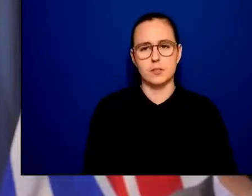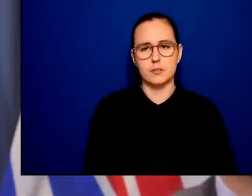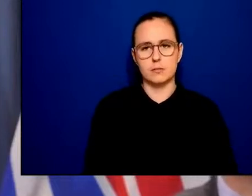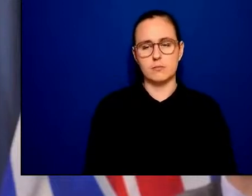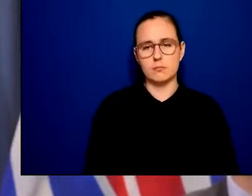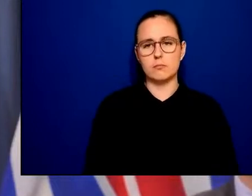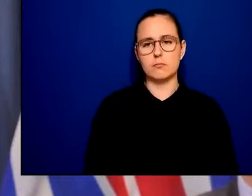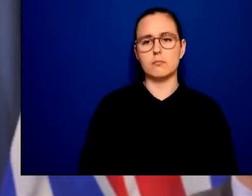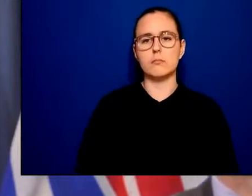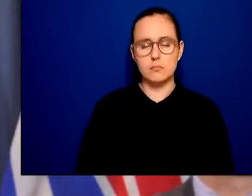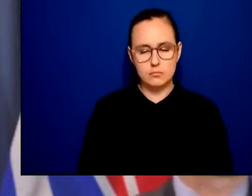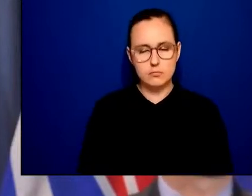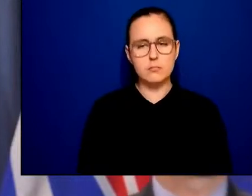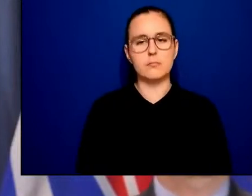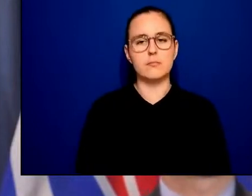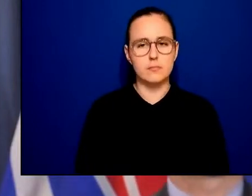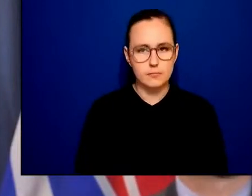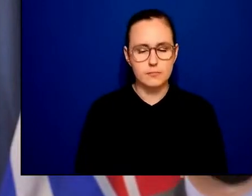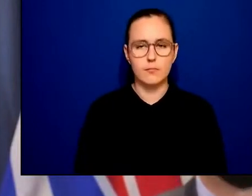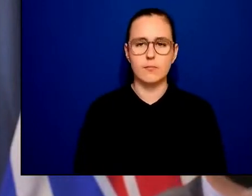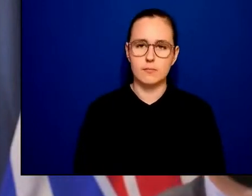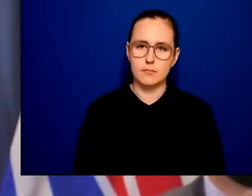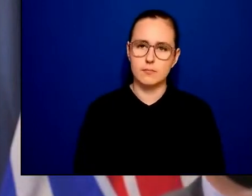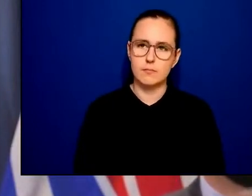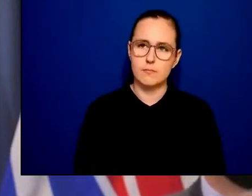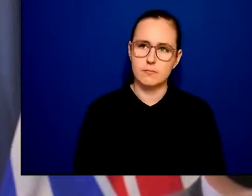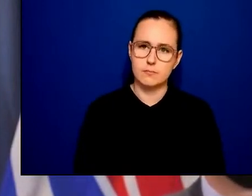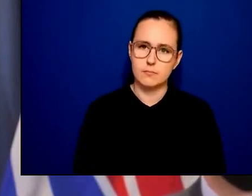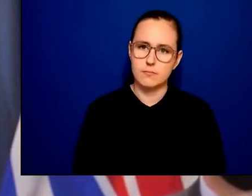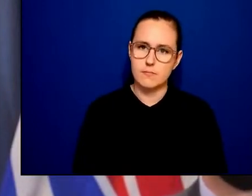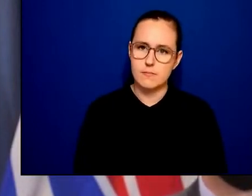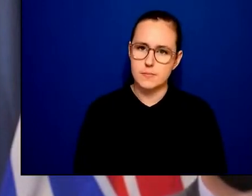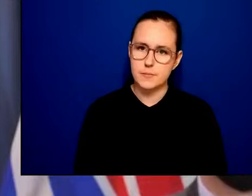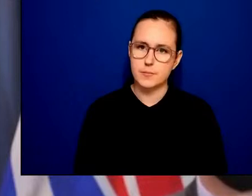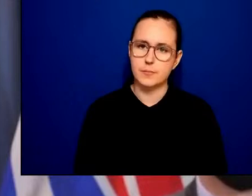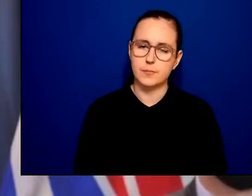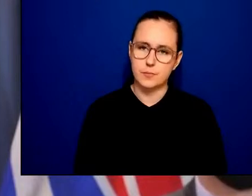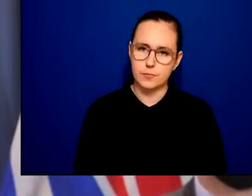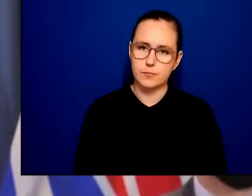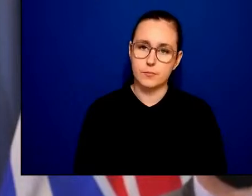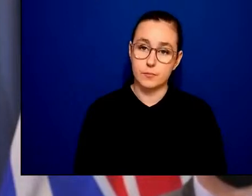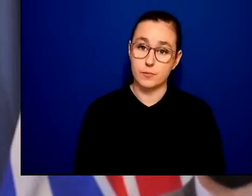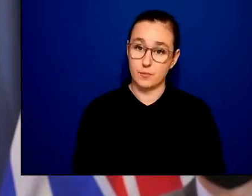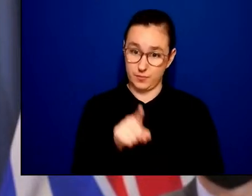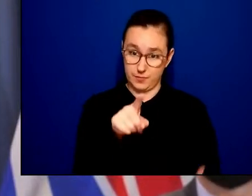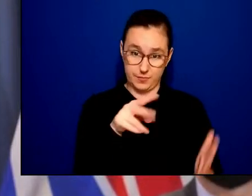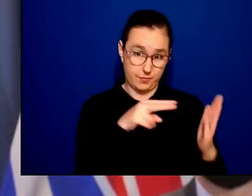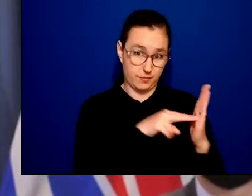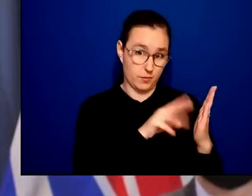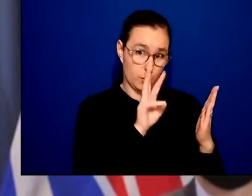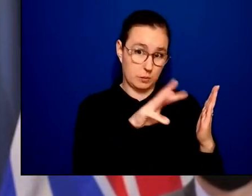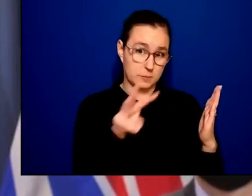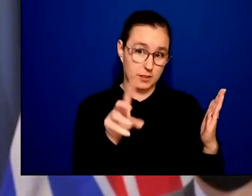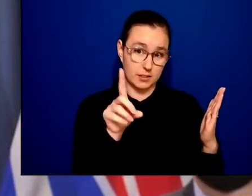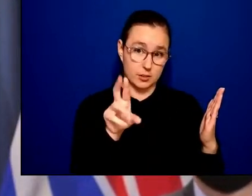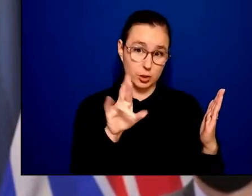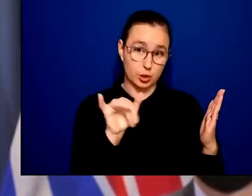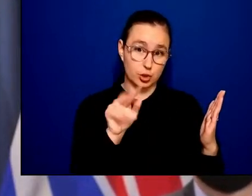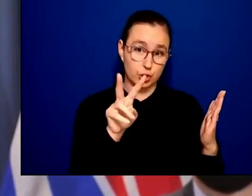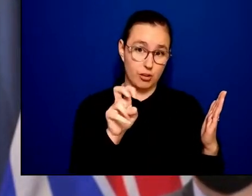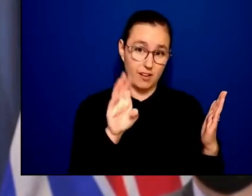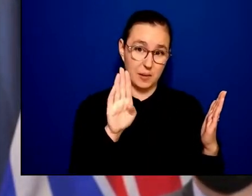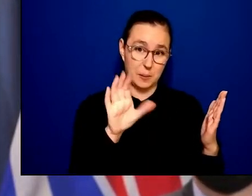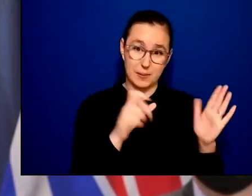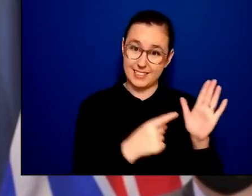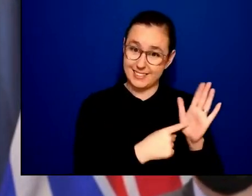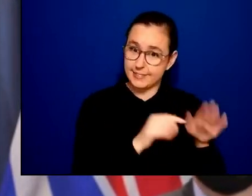Travel advisories in terms of Drive BC regularly update the conditions on highways. People travel for a variety